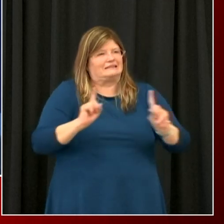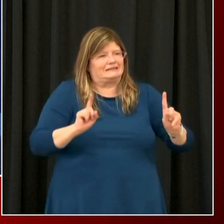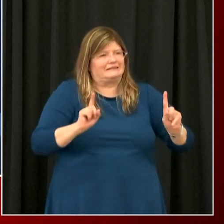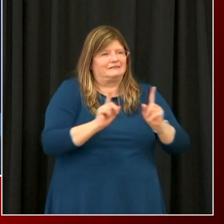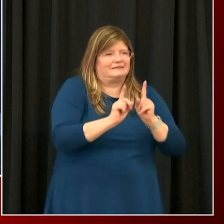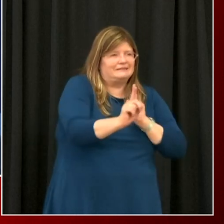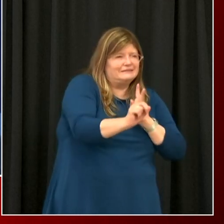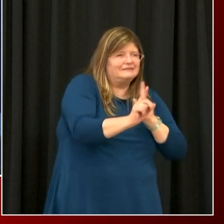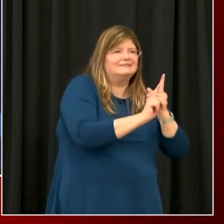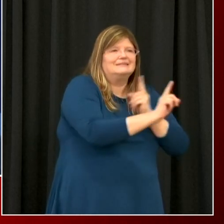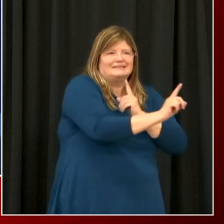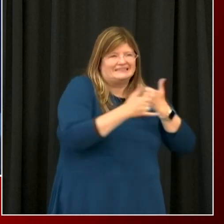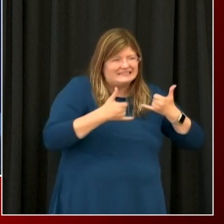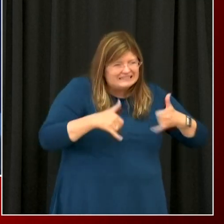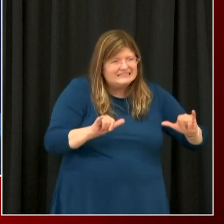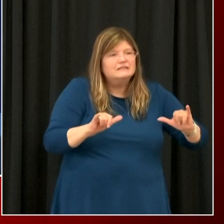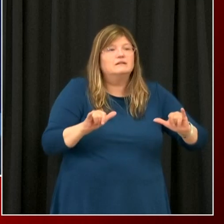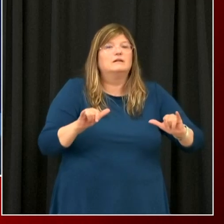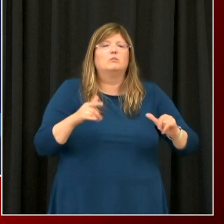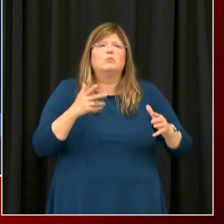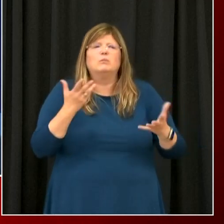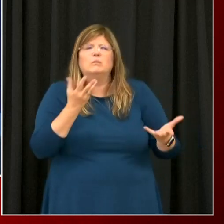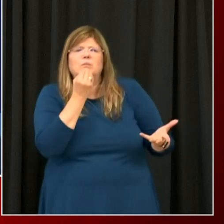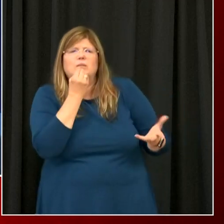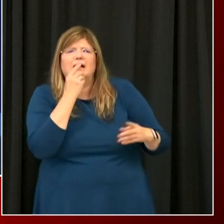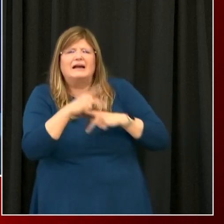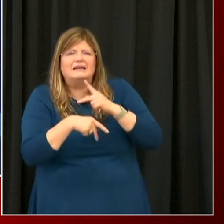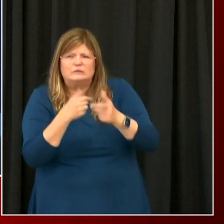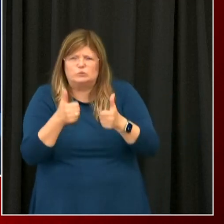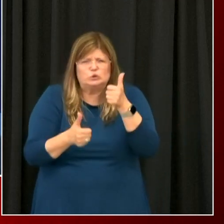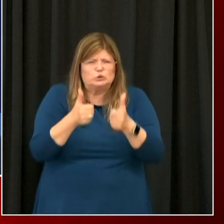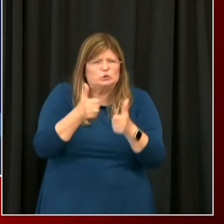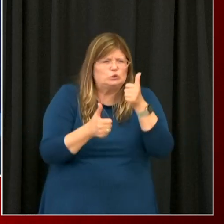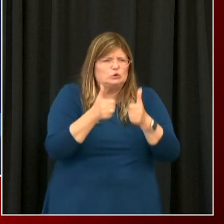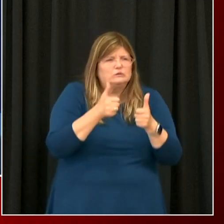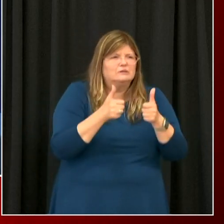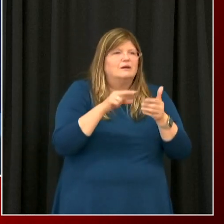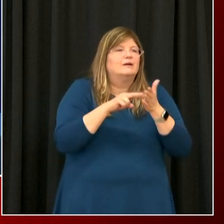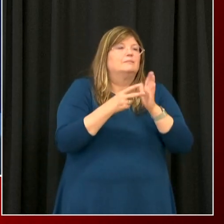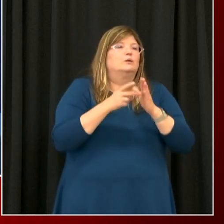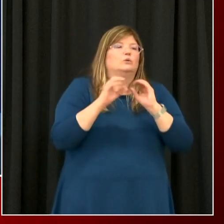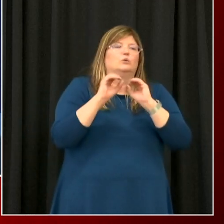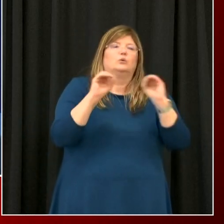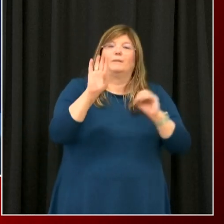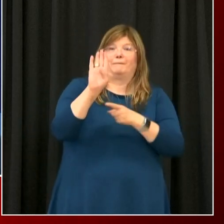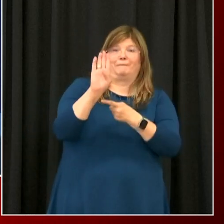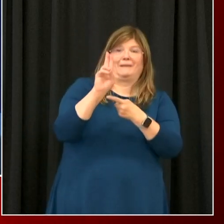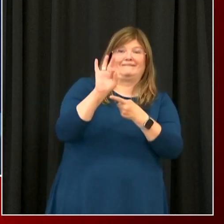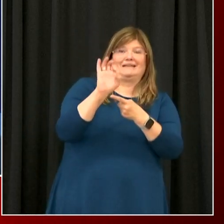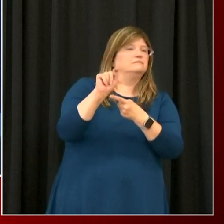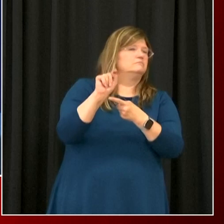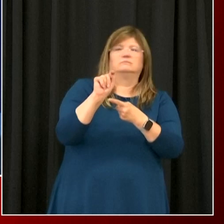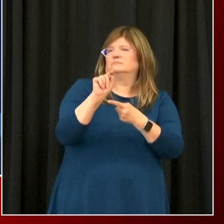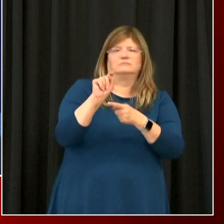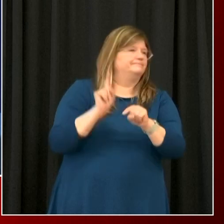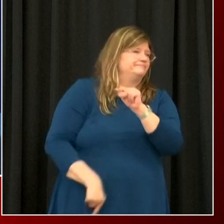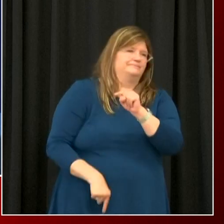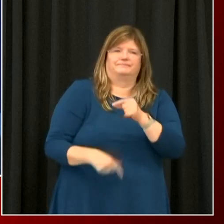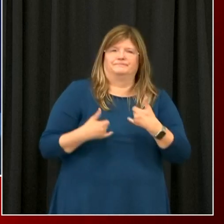dining would also need to be monitored. So not resuming buffets, still restricting the use of bar areas, things of that